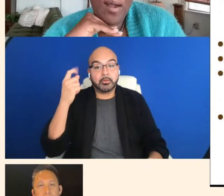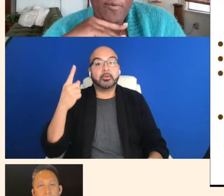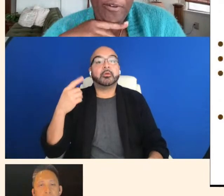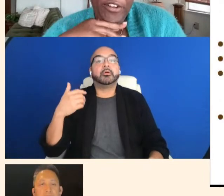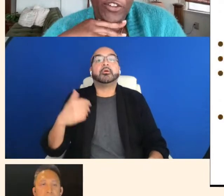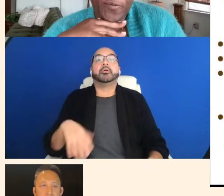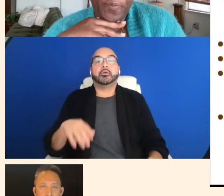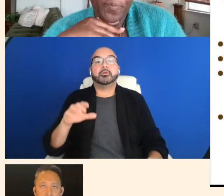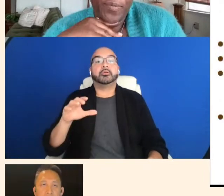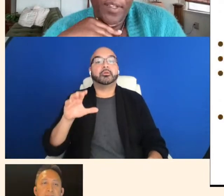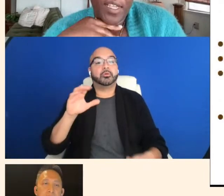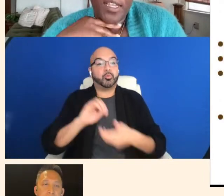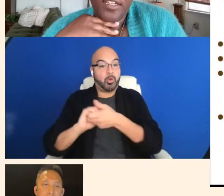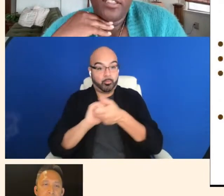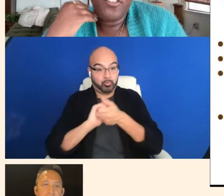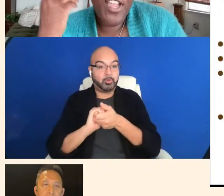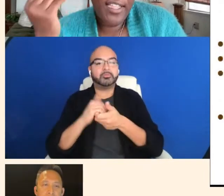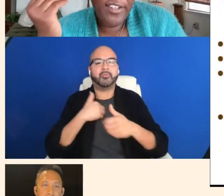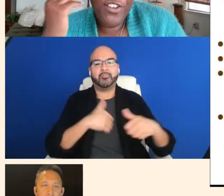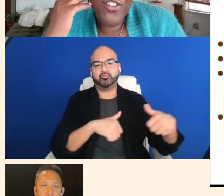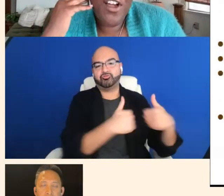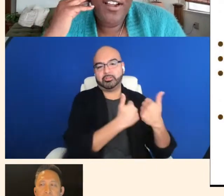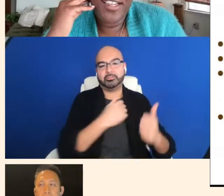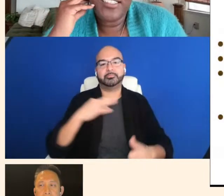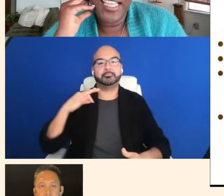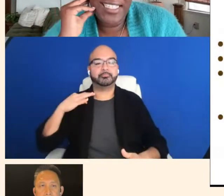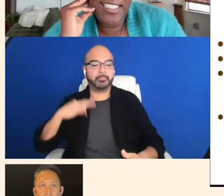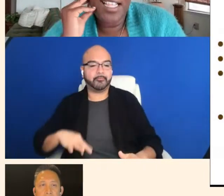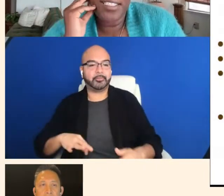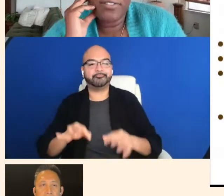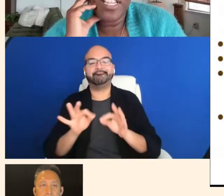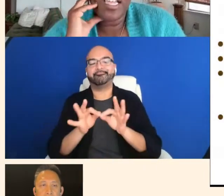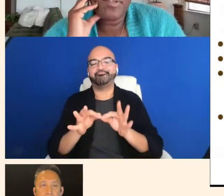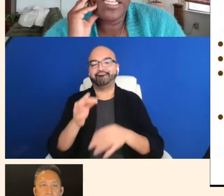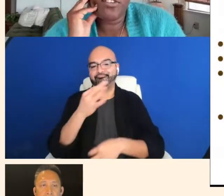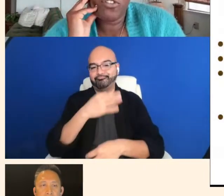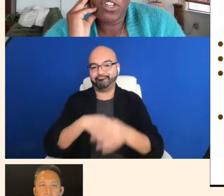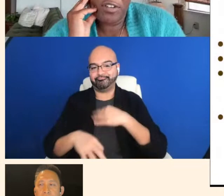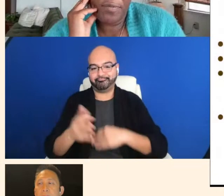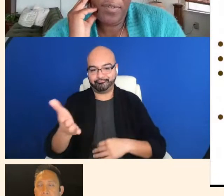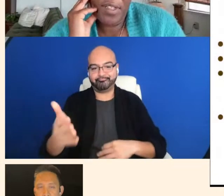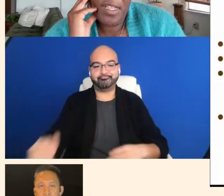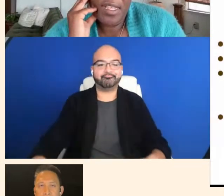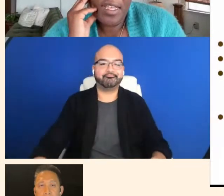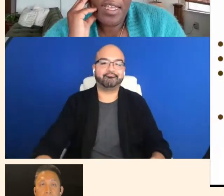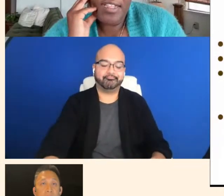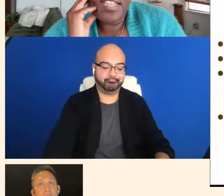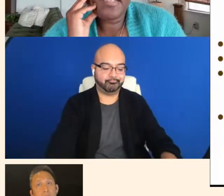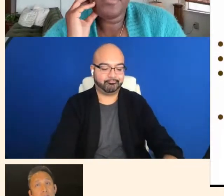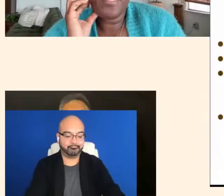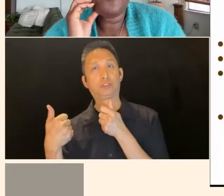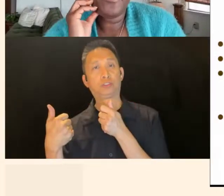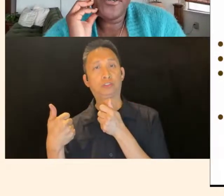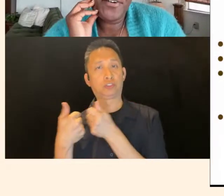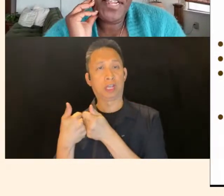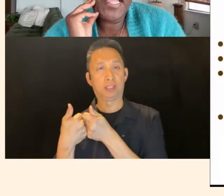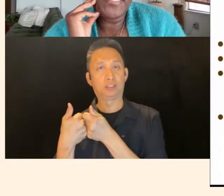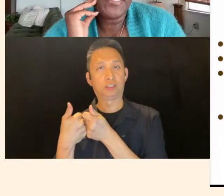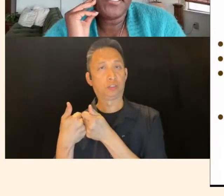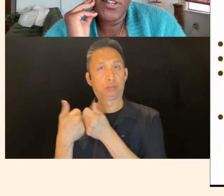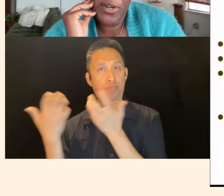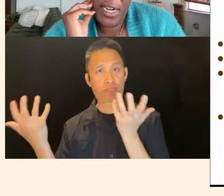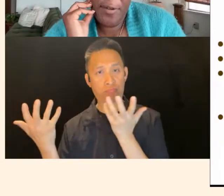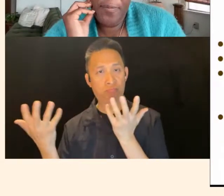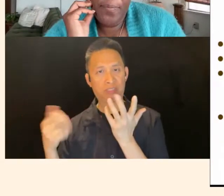of cooperation. The challenges are it takes lots of time and energy. It takes a lot of learning